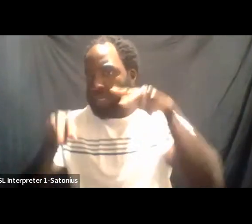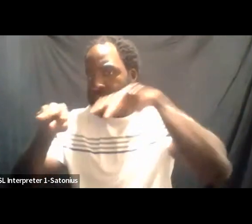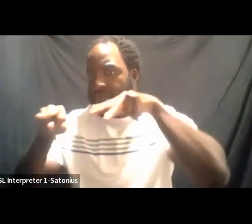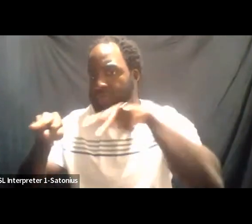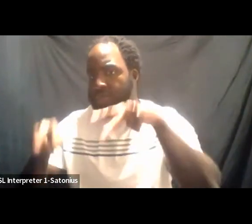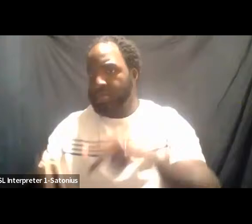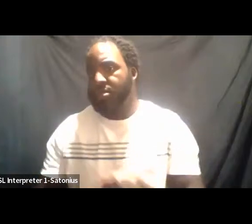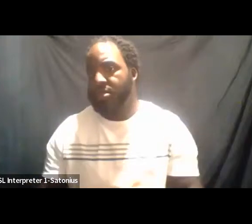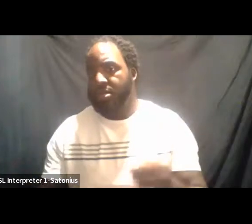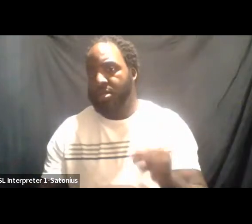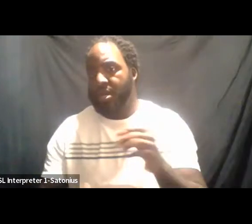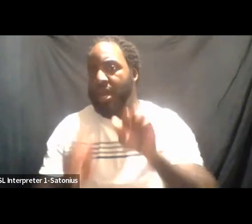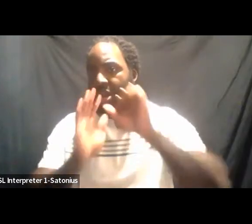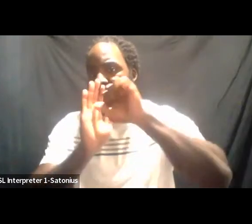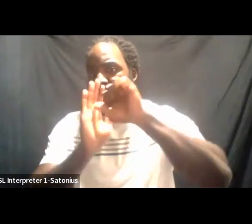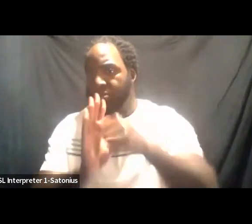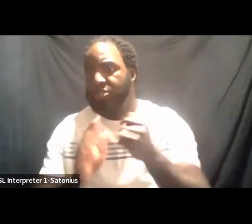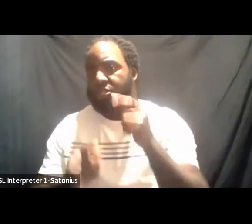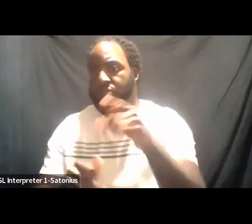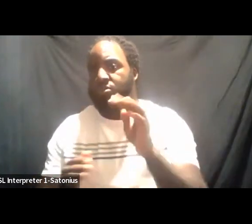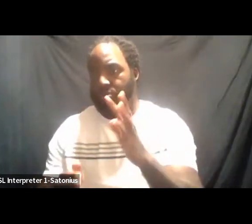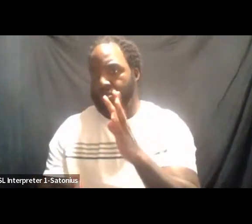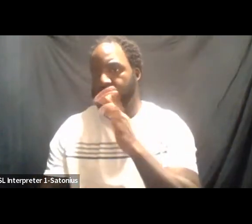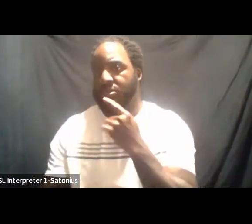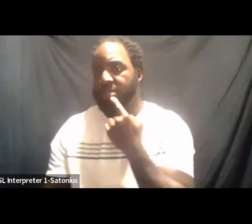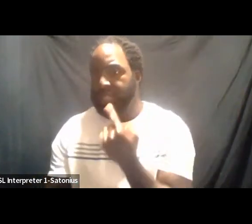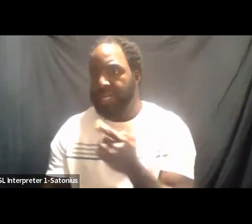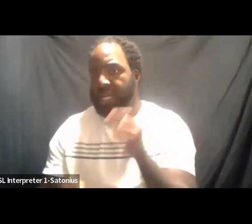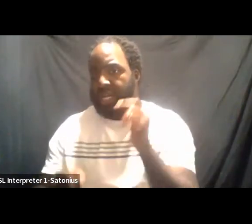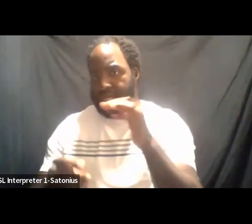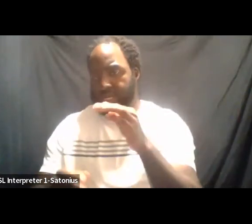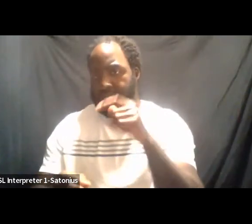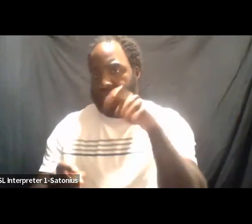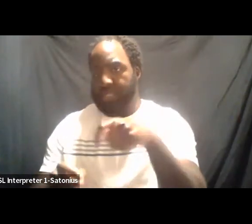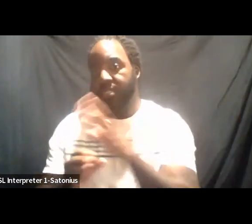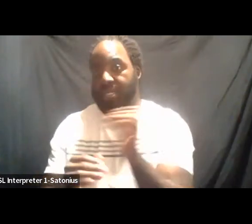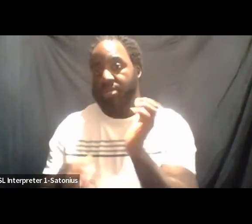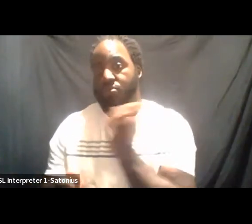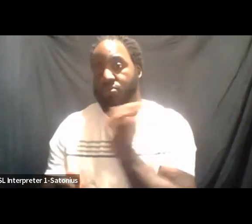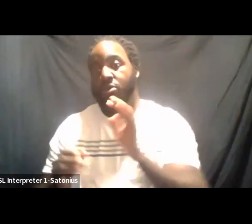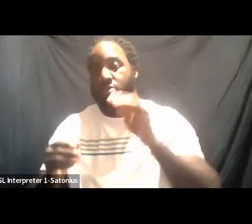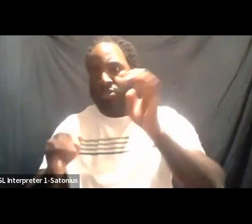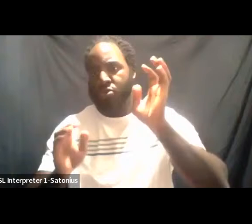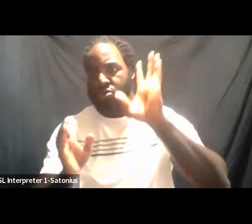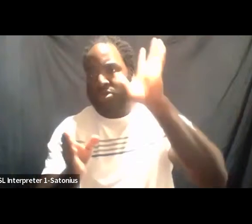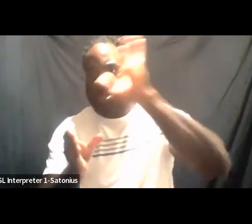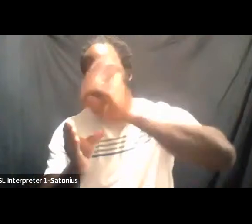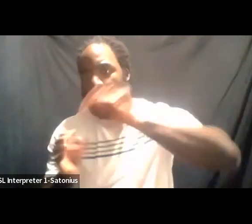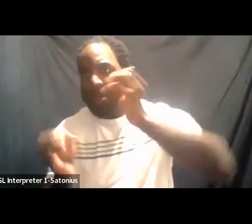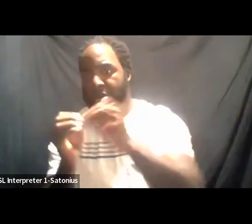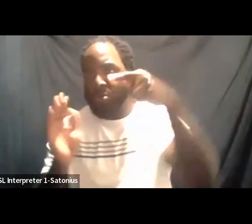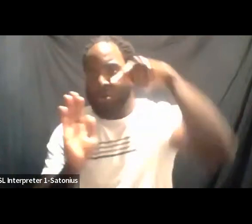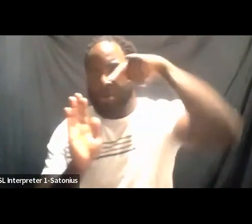I appreciate you raising this as an issue to delve deeper into throughout this process.